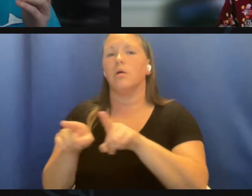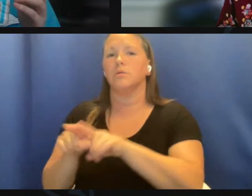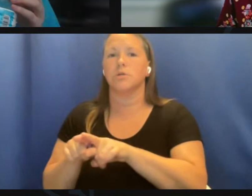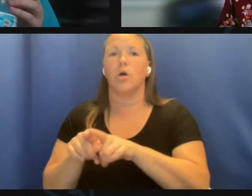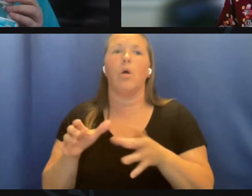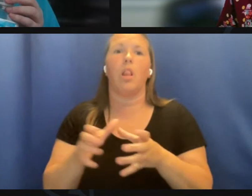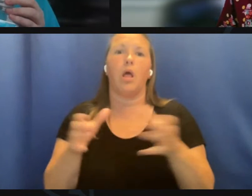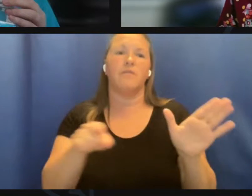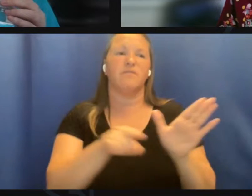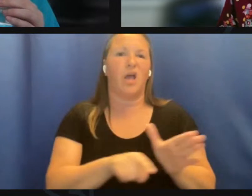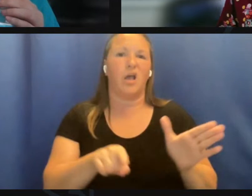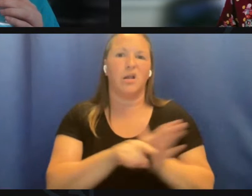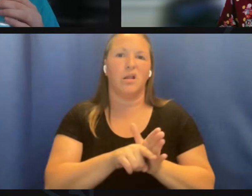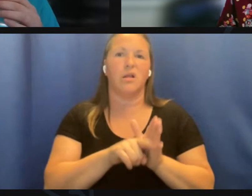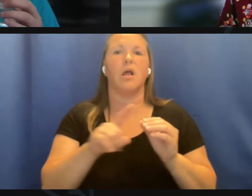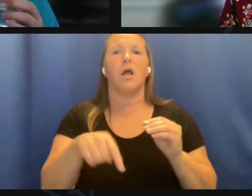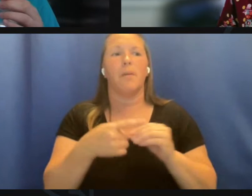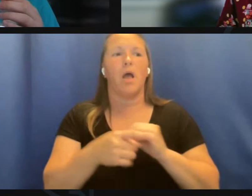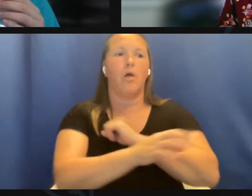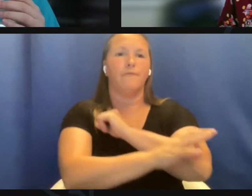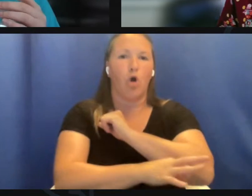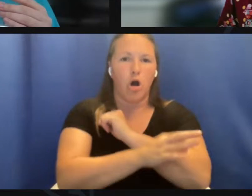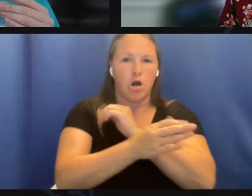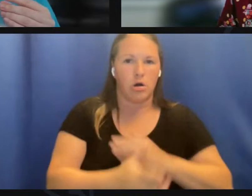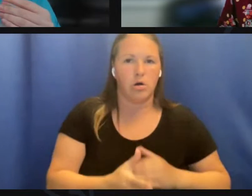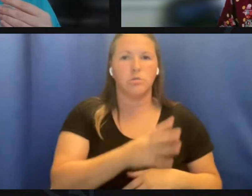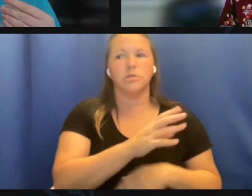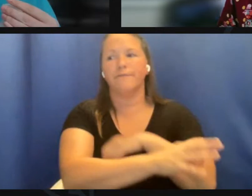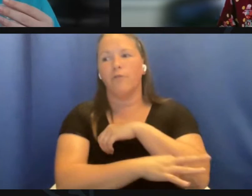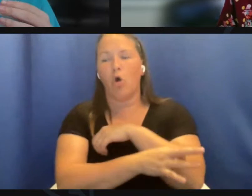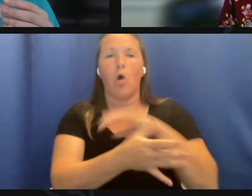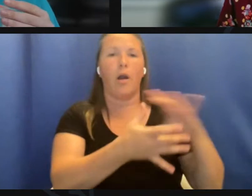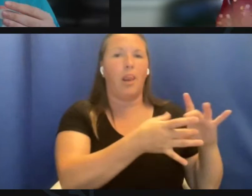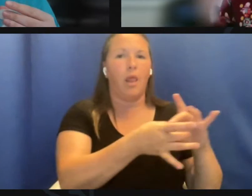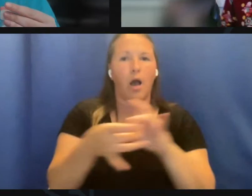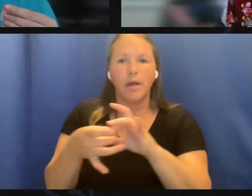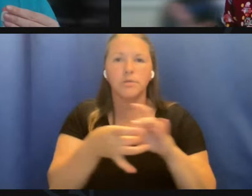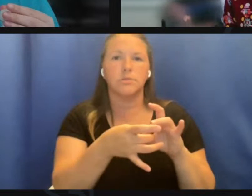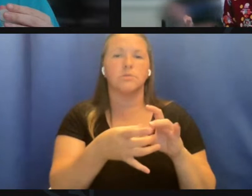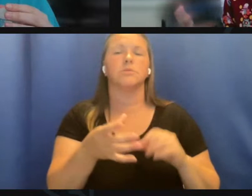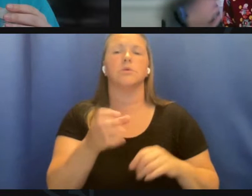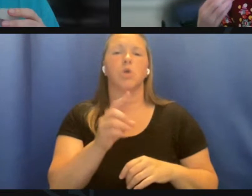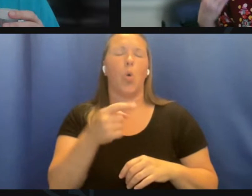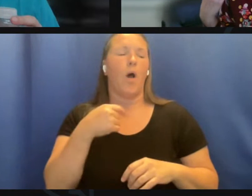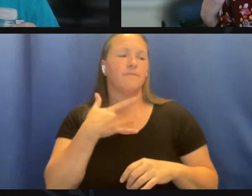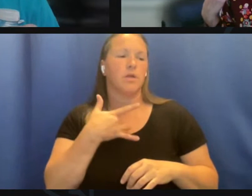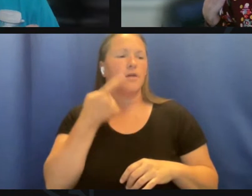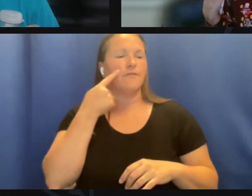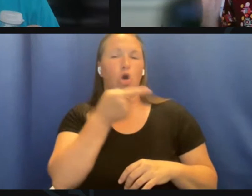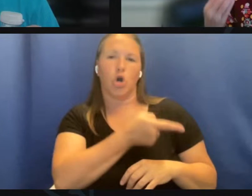alliances. And so I think it is a multi-layered experience for her.